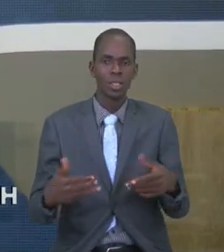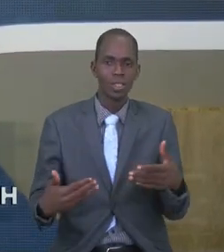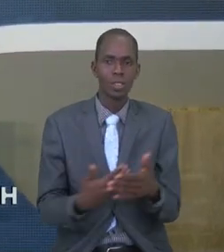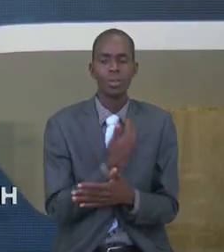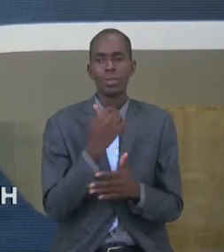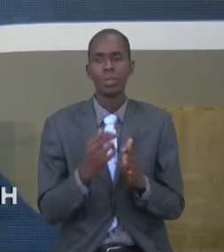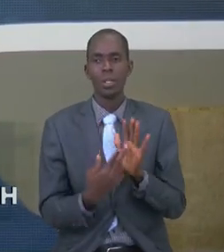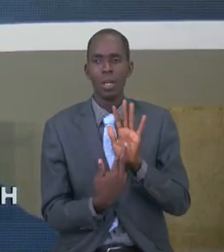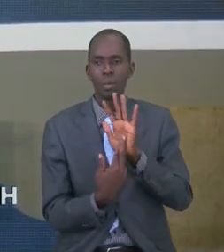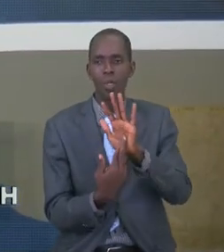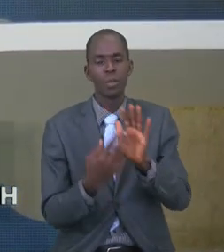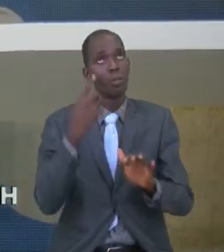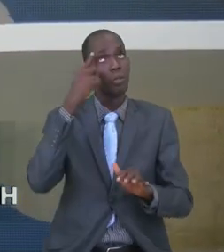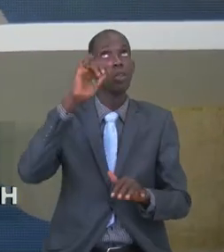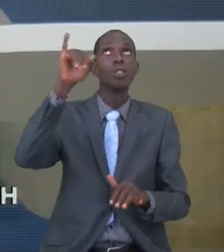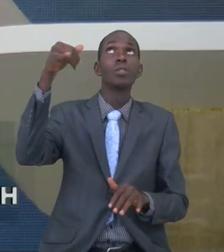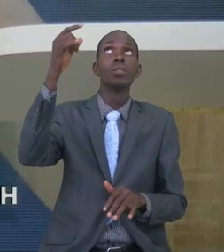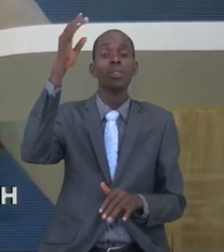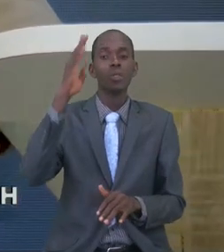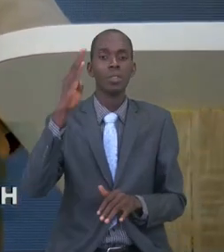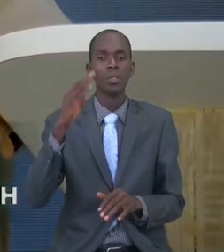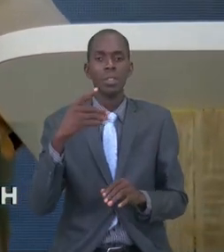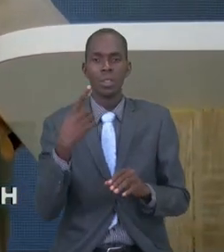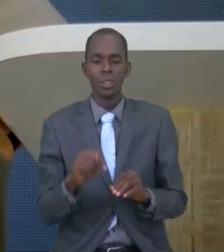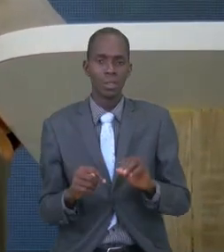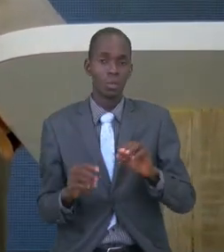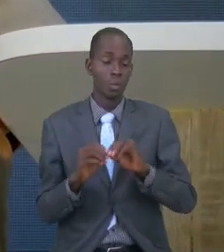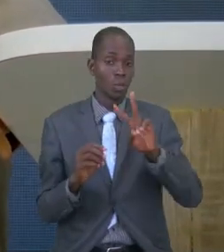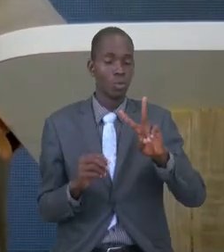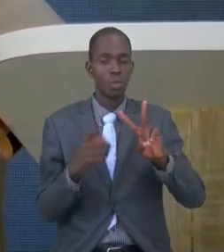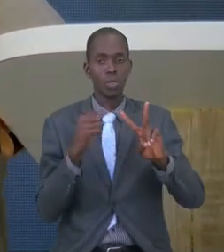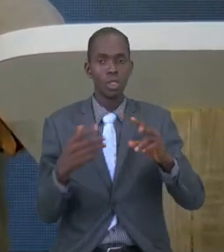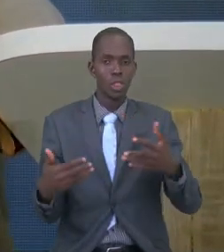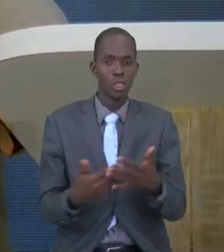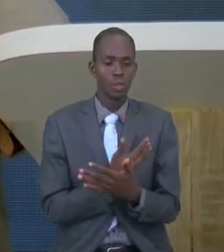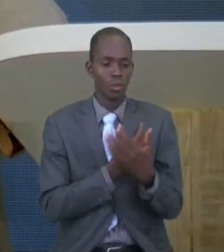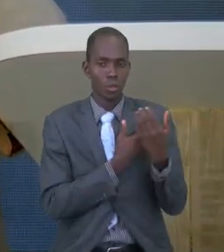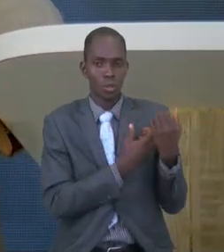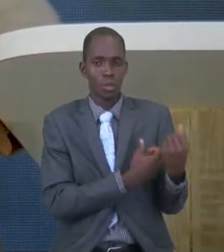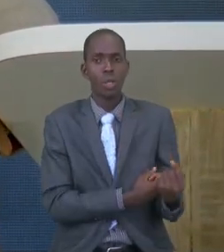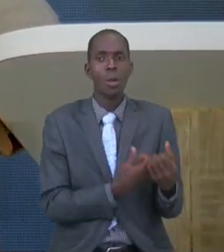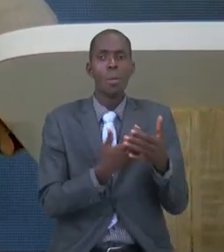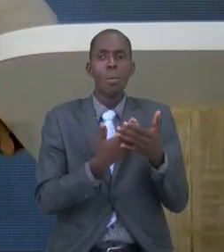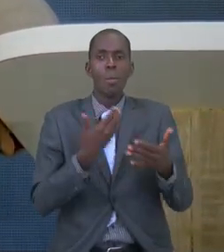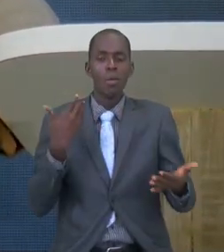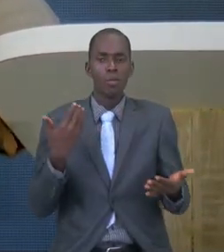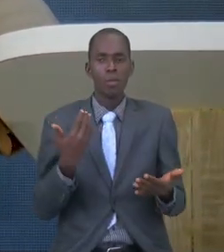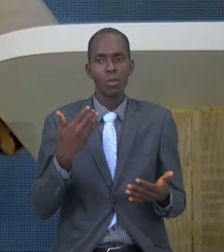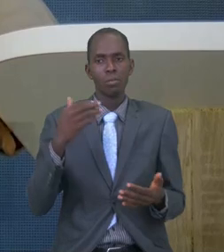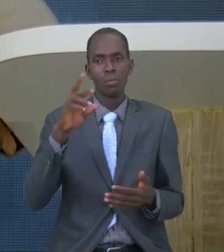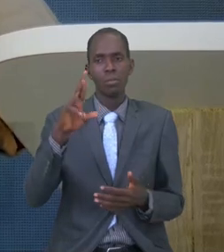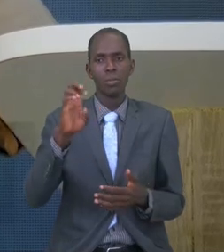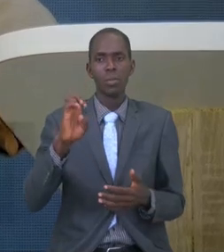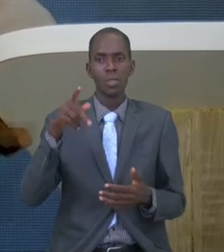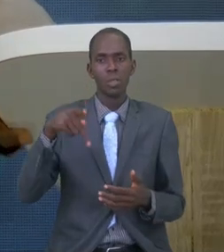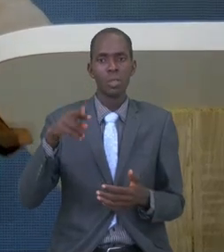Jehovah. Number two, the new courage before reprobate Ahab